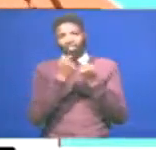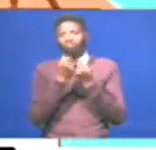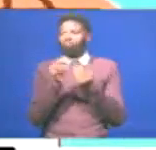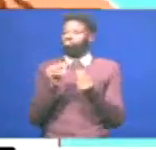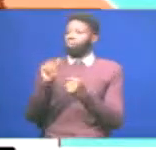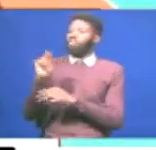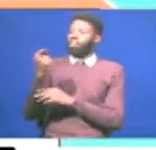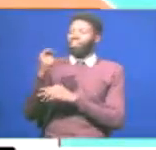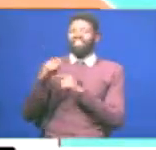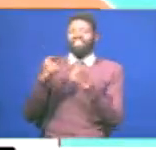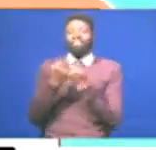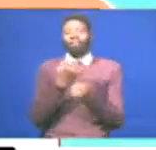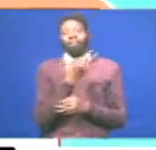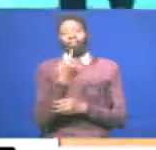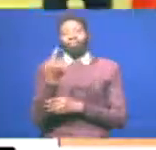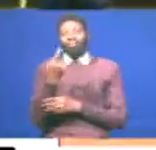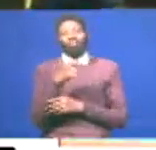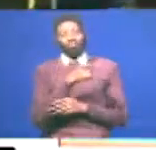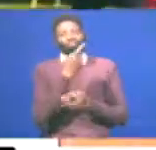finals played at BK Arena.